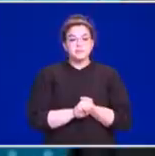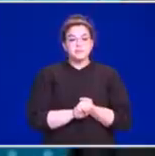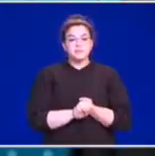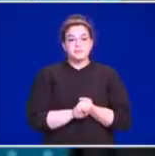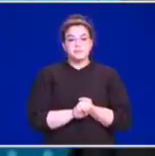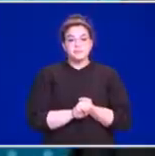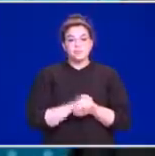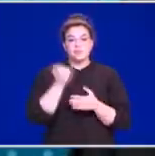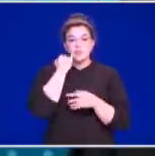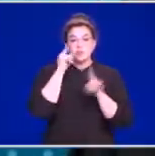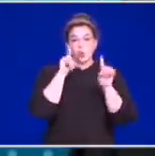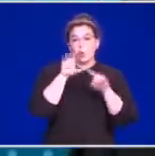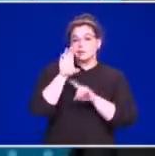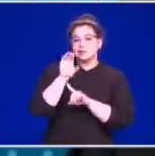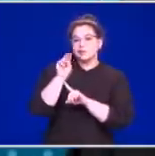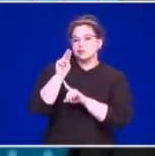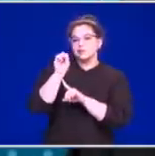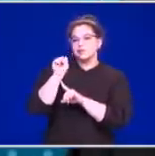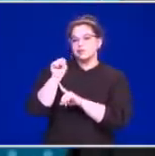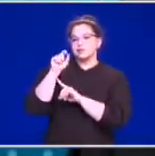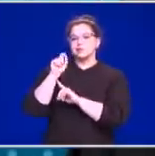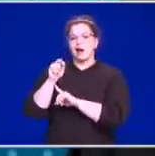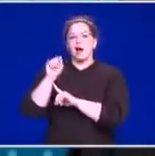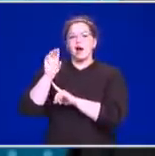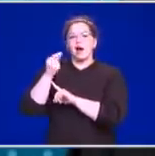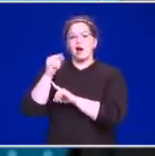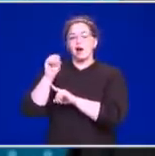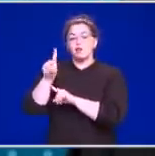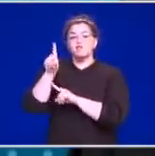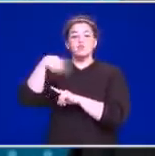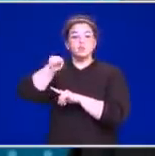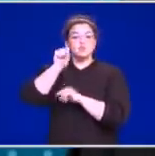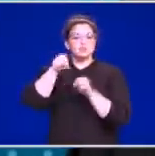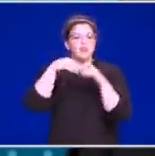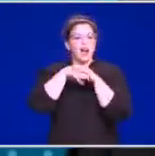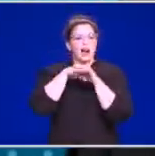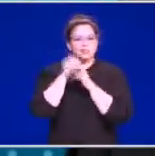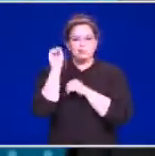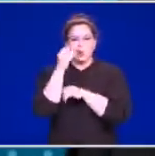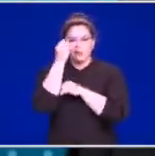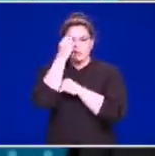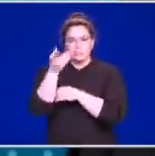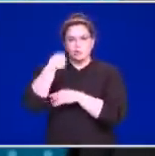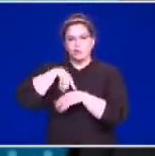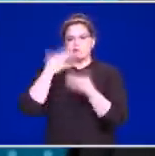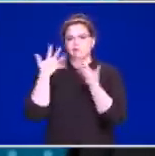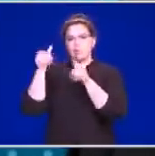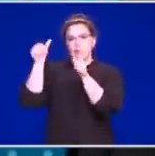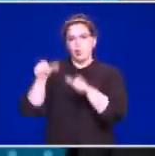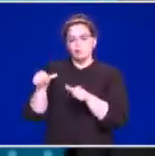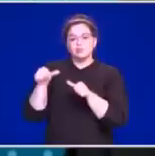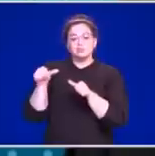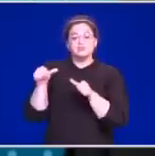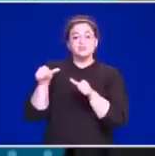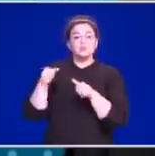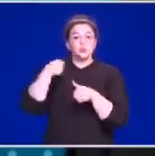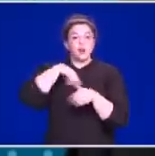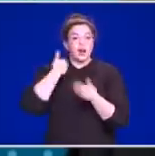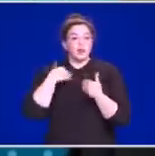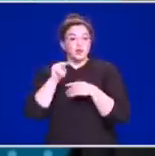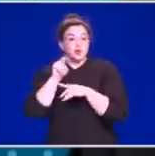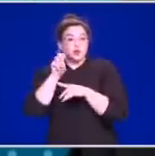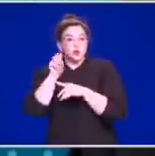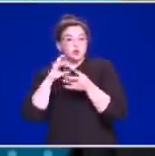news conference, if you go to census.gov, you can access the information that we have posted on our website live. We have a news